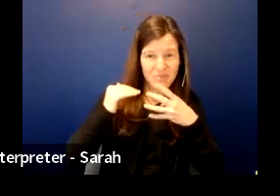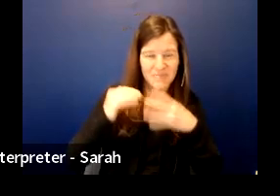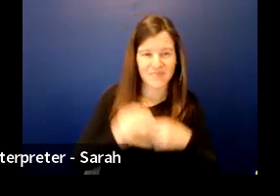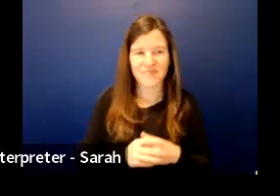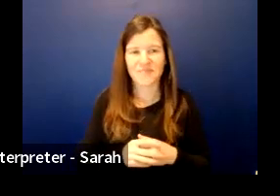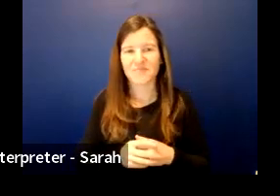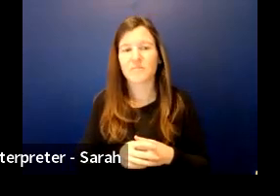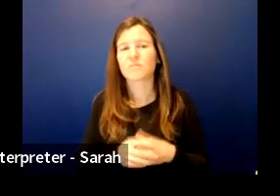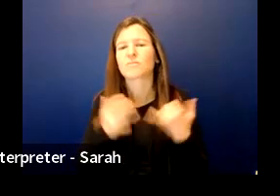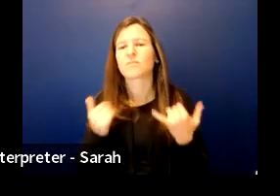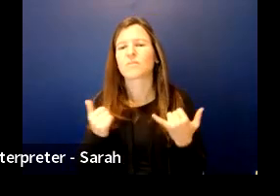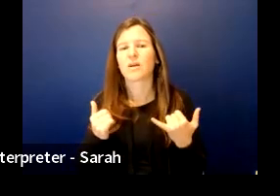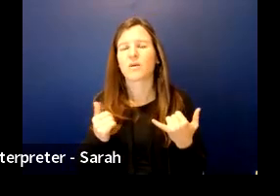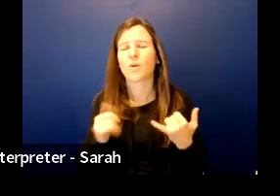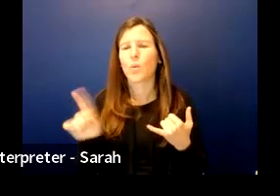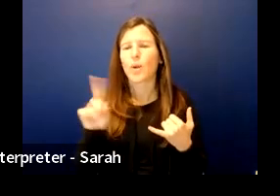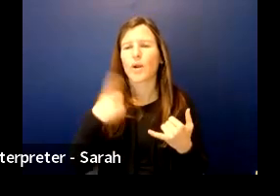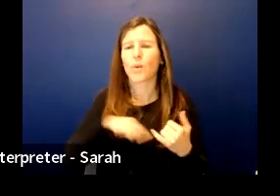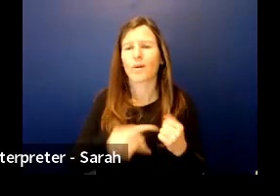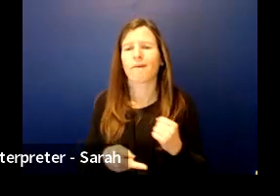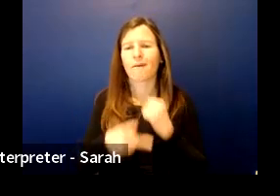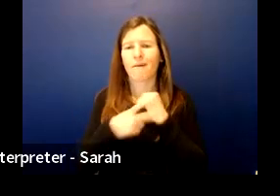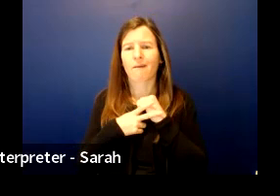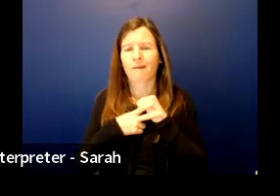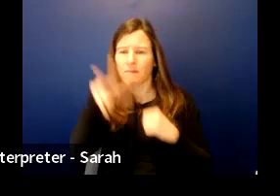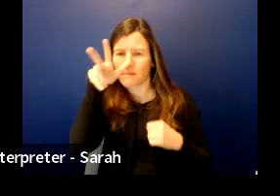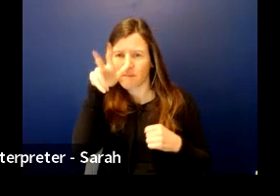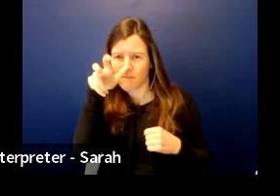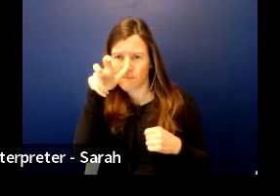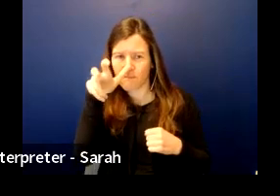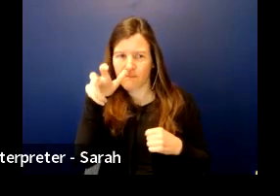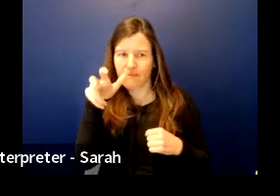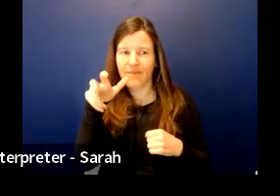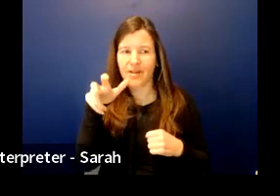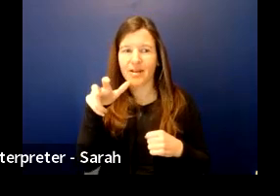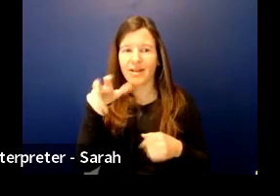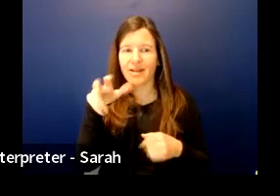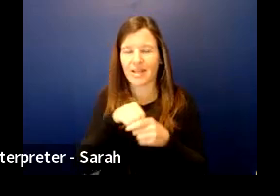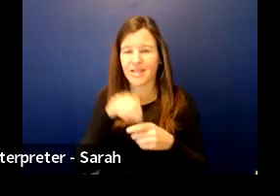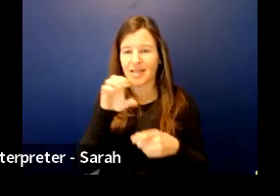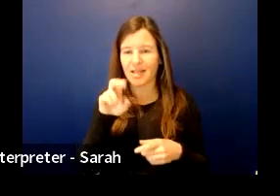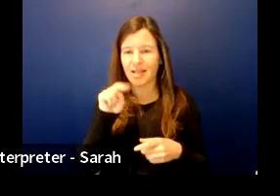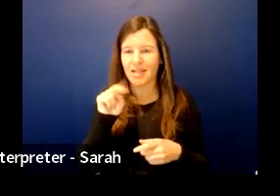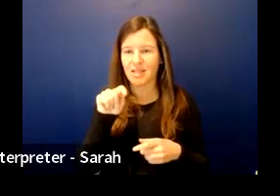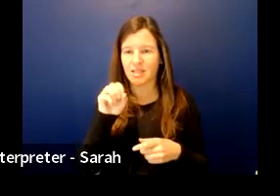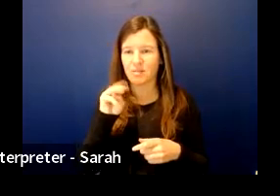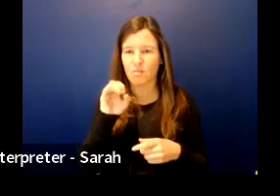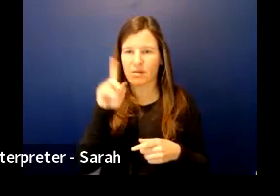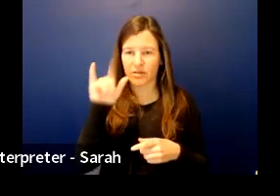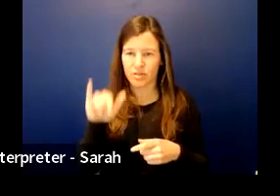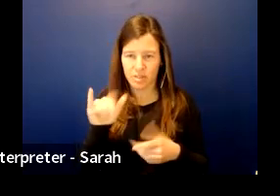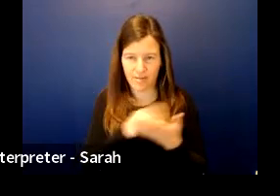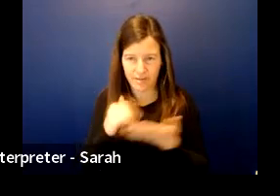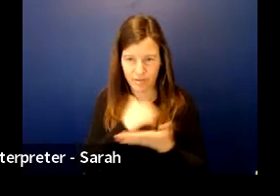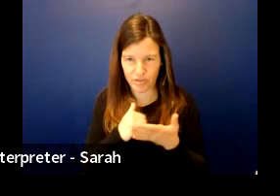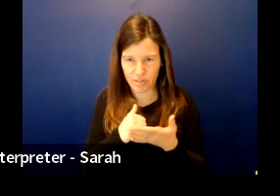we store insects in the entomology collection? Are insects stored